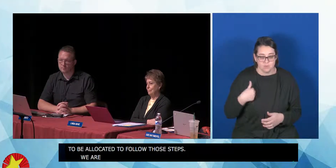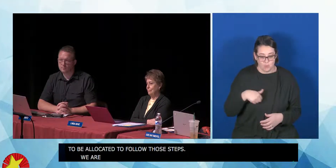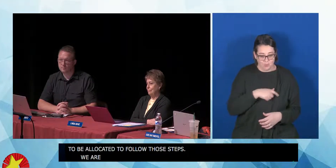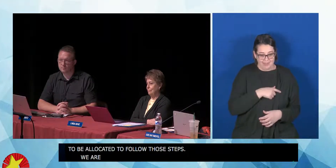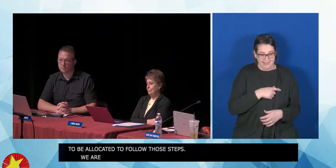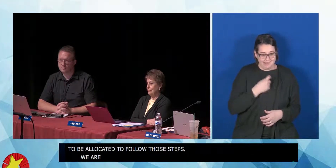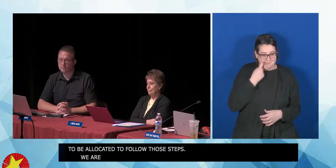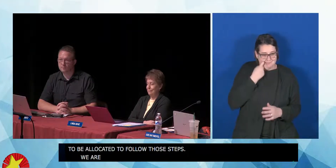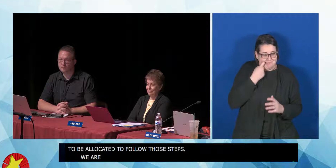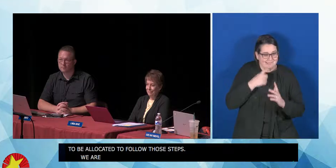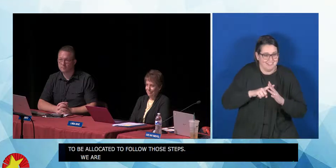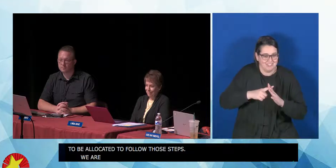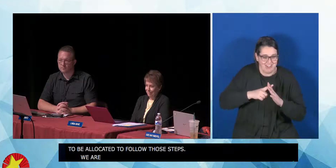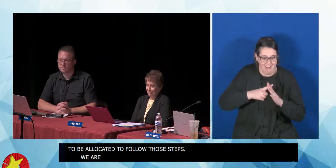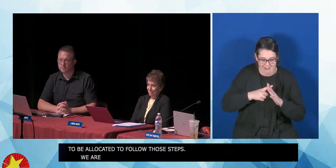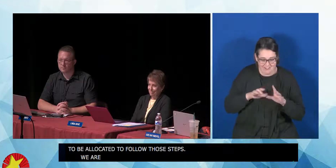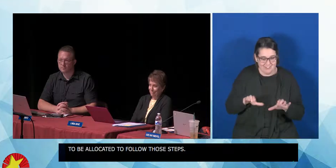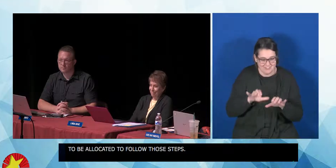that.